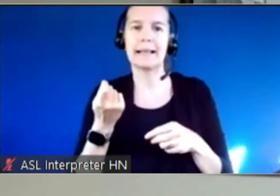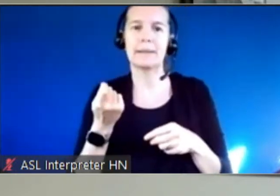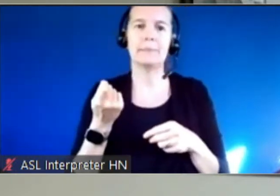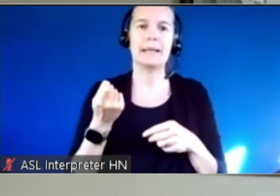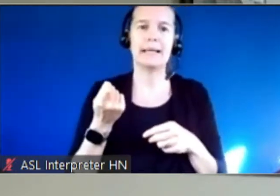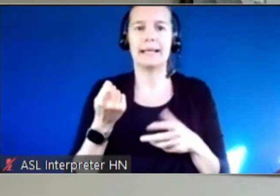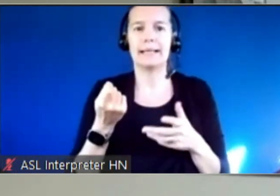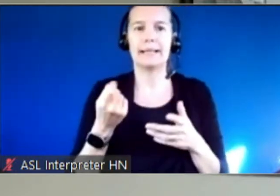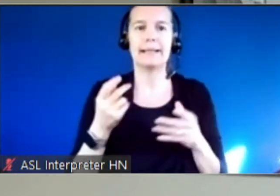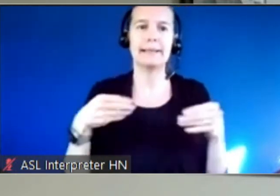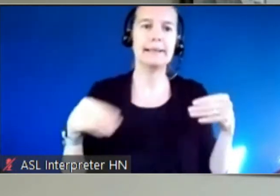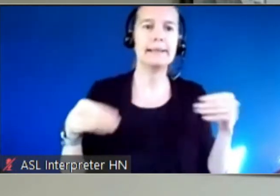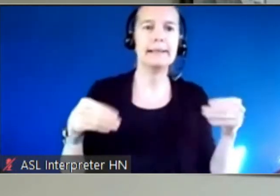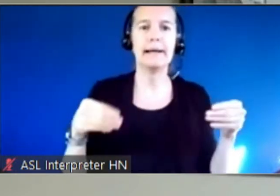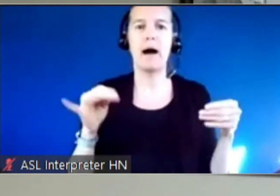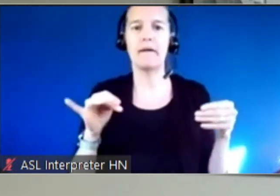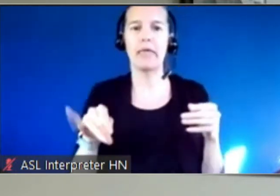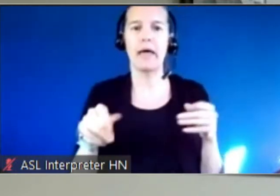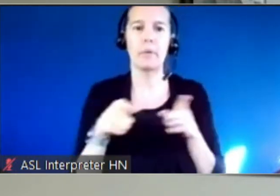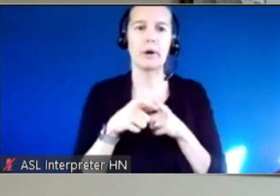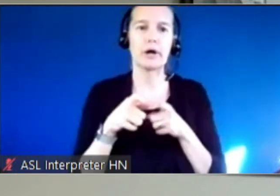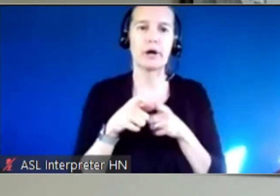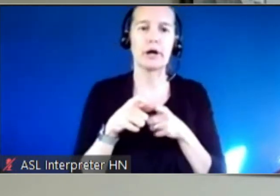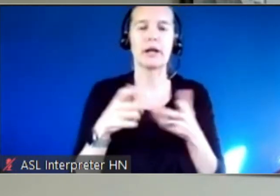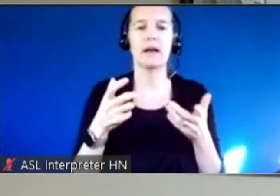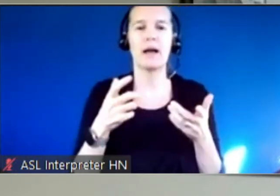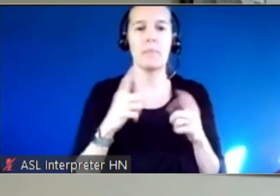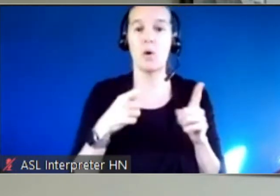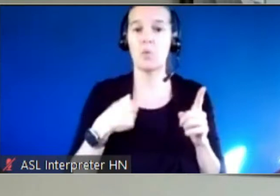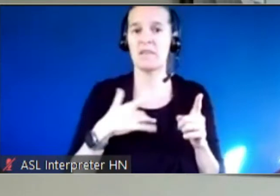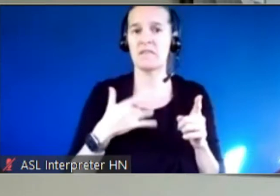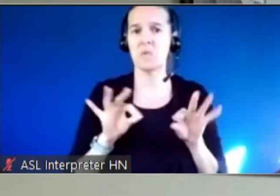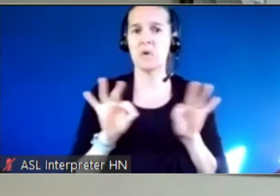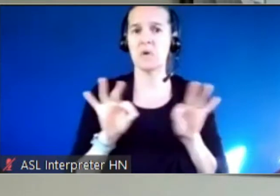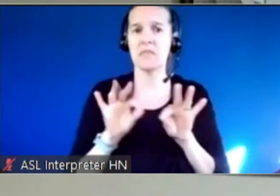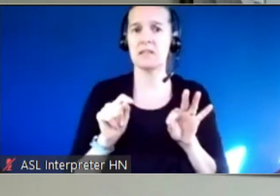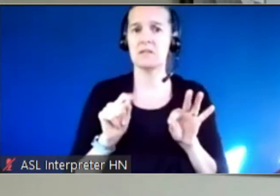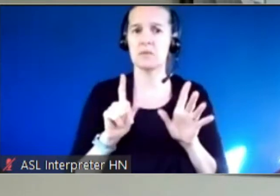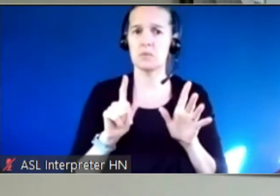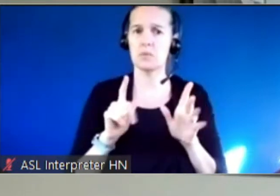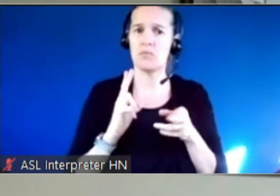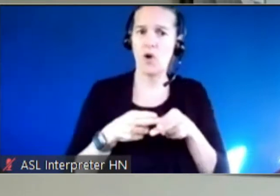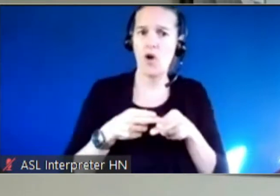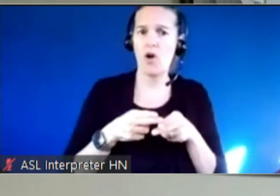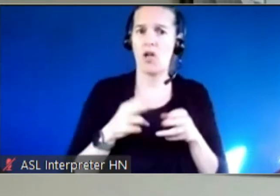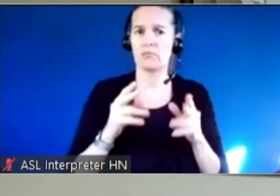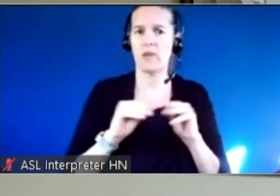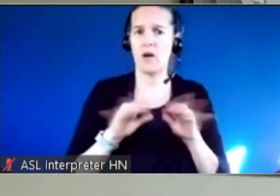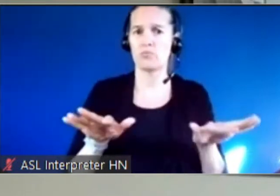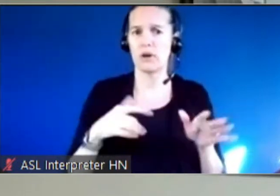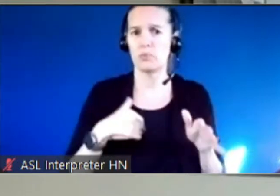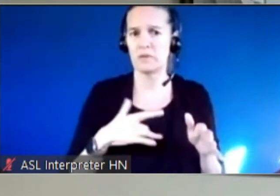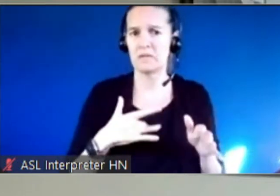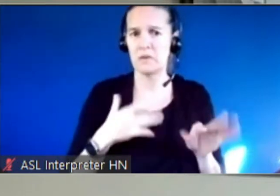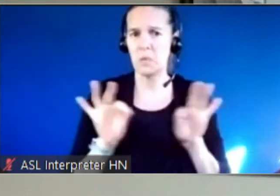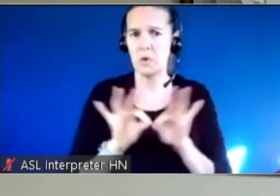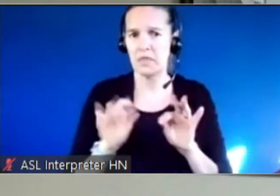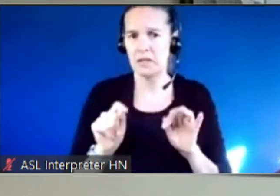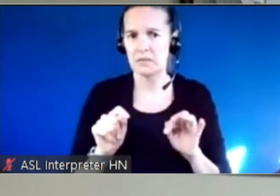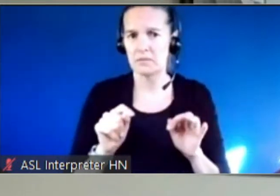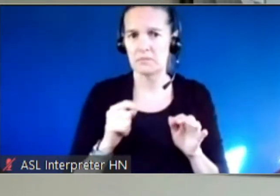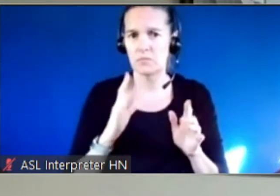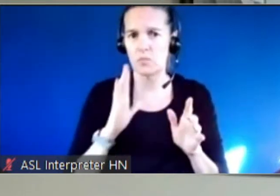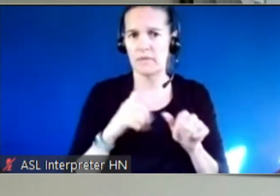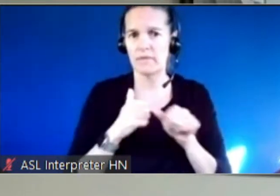but we feel that it's worthwhile to follow all these cases as an outbreak. The other thing is